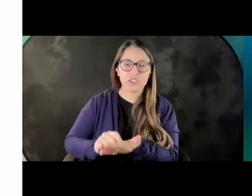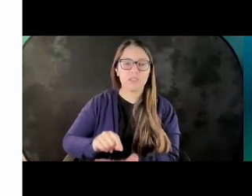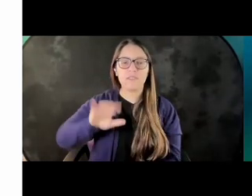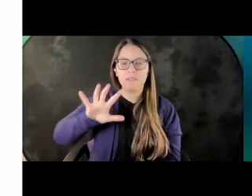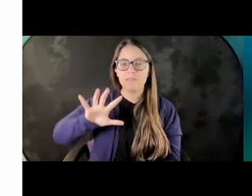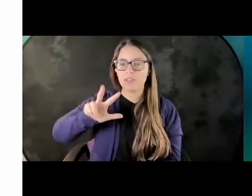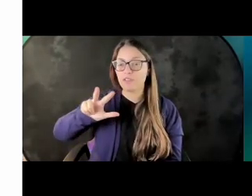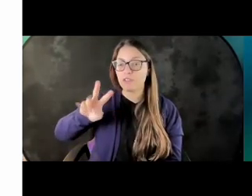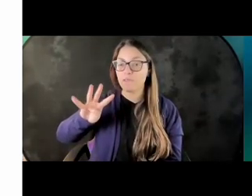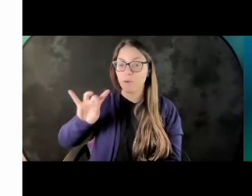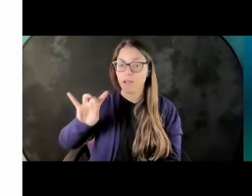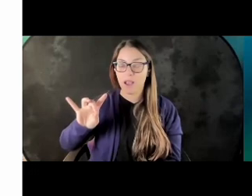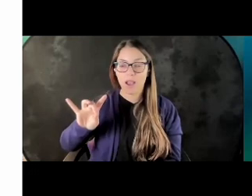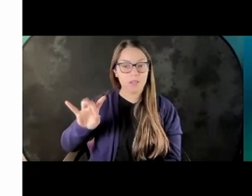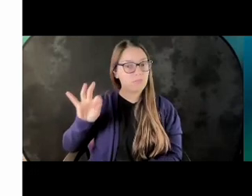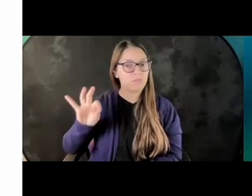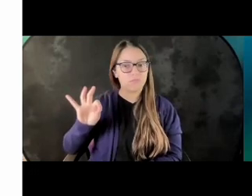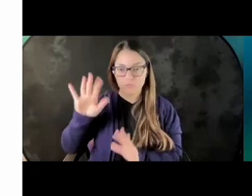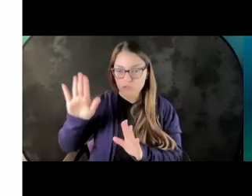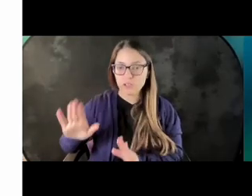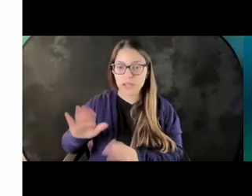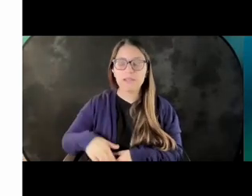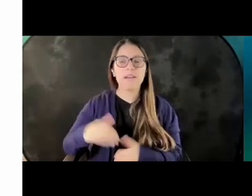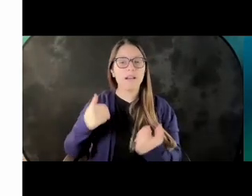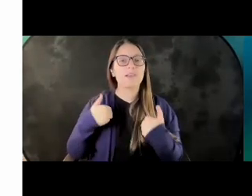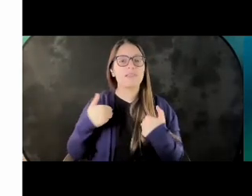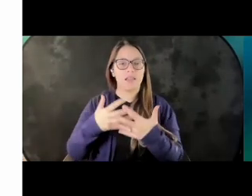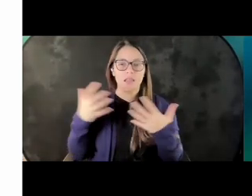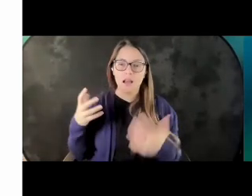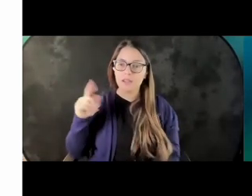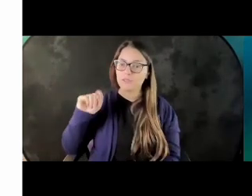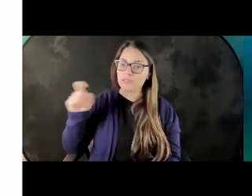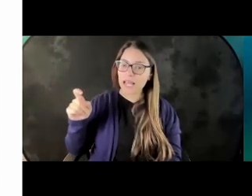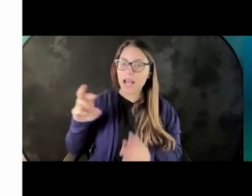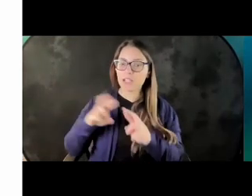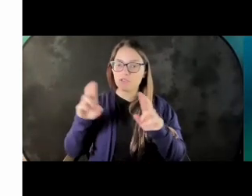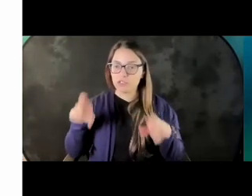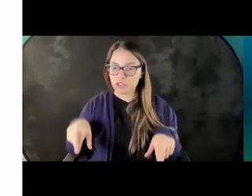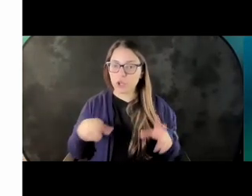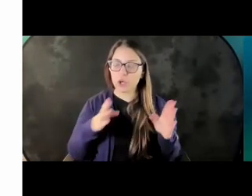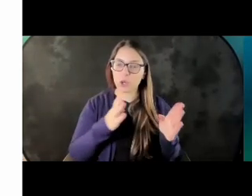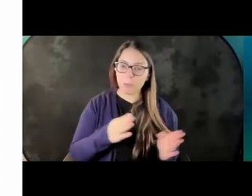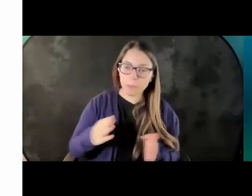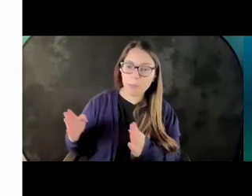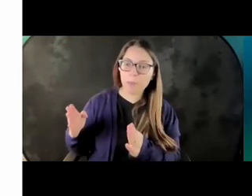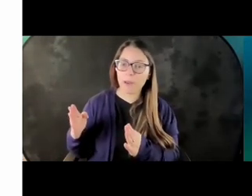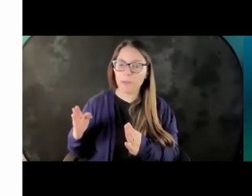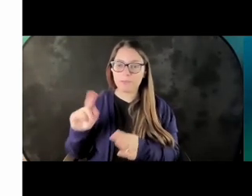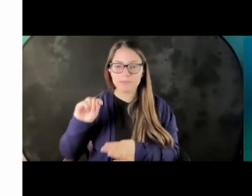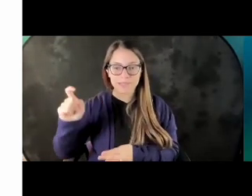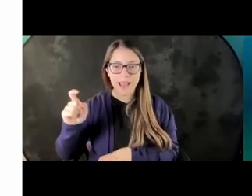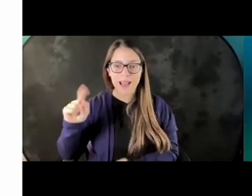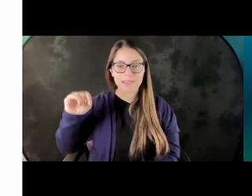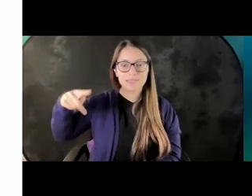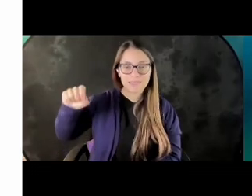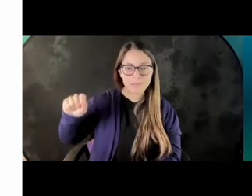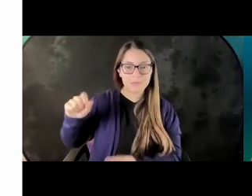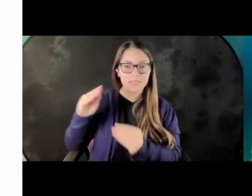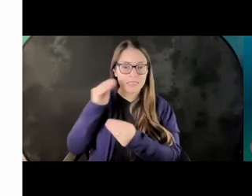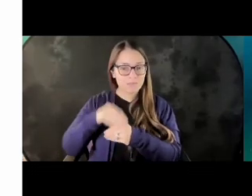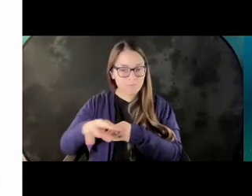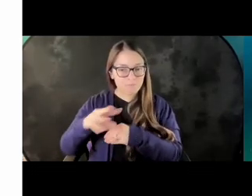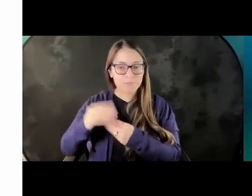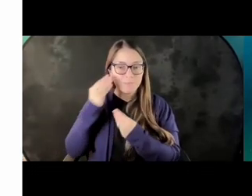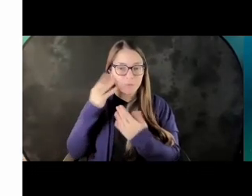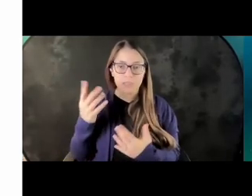5348, and it's great. It really contains a lot of tax return preparation, tax tips, all in one place,